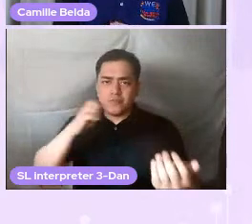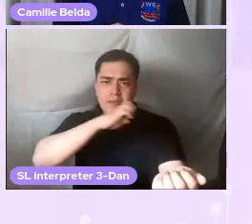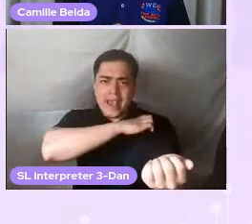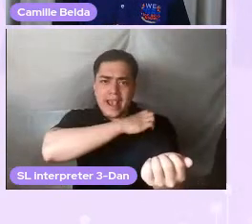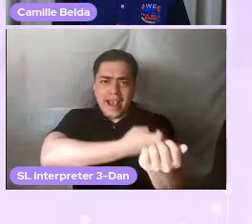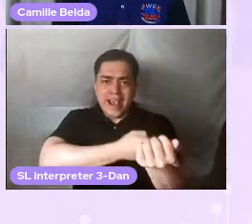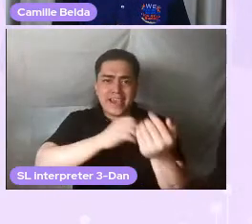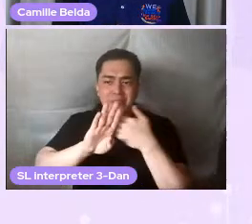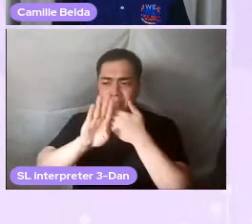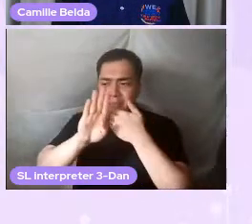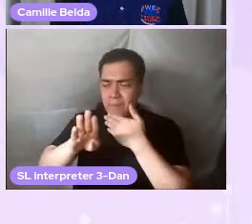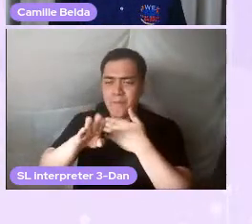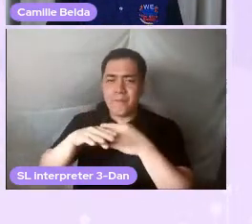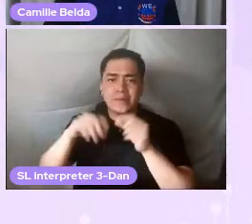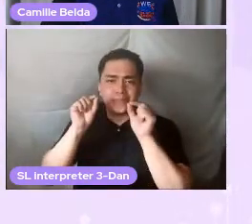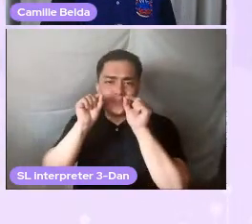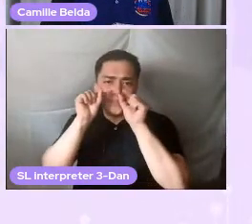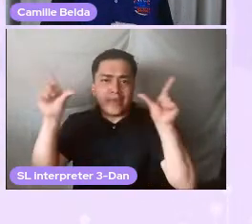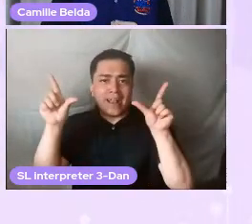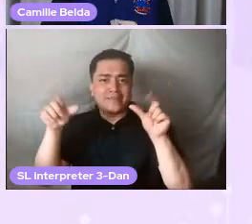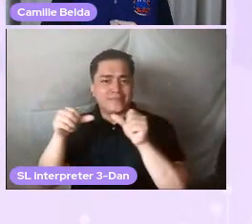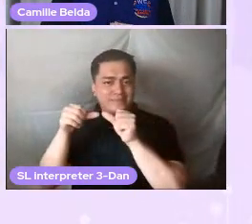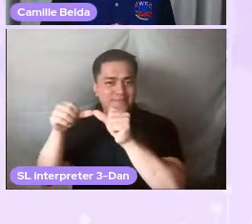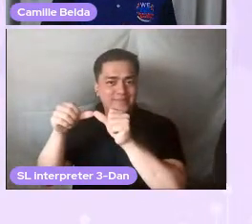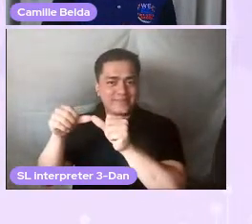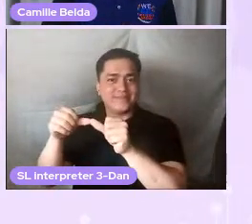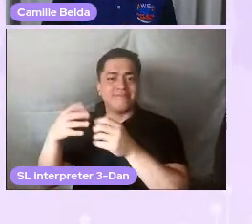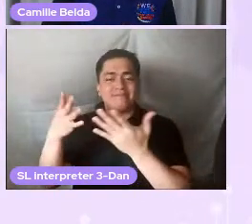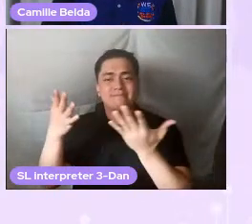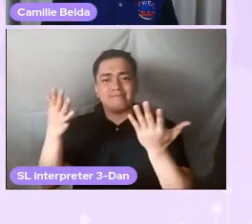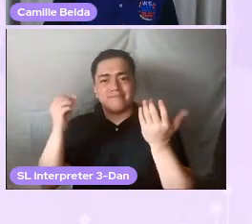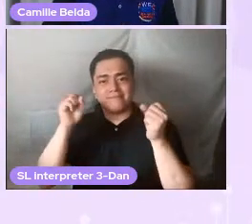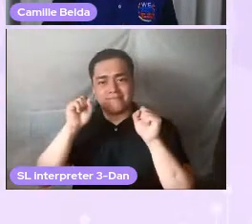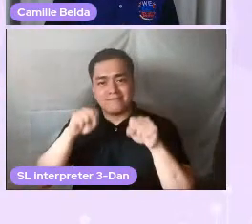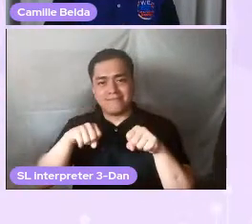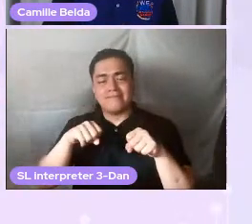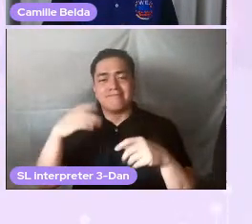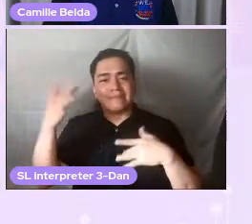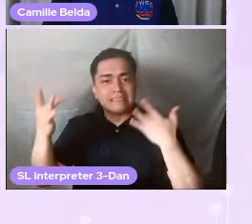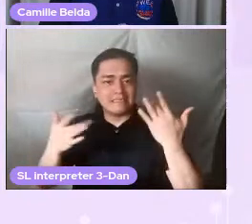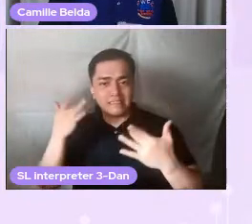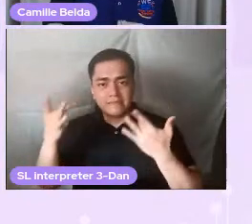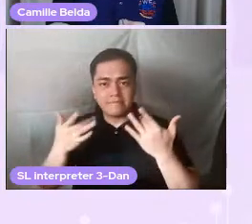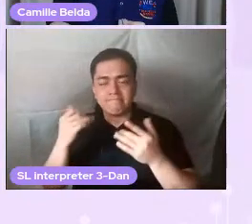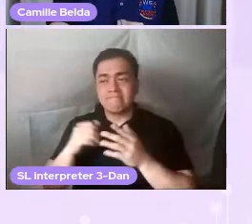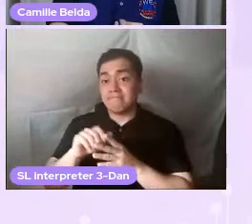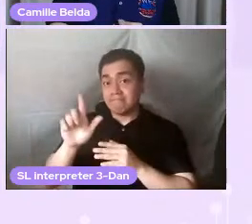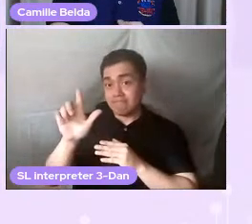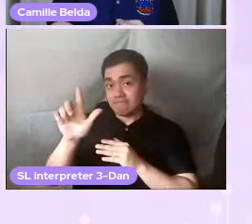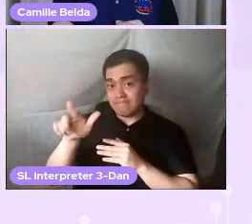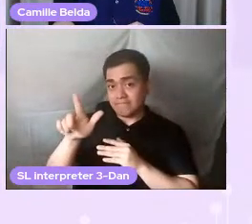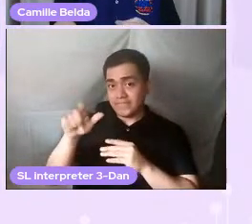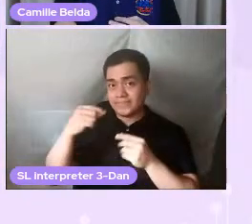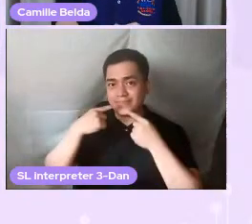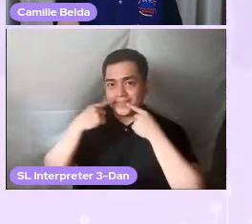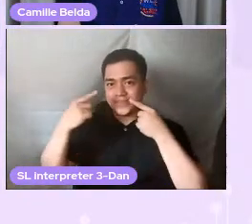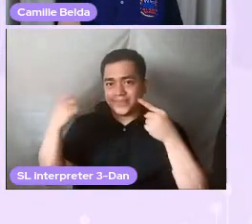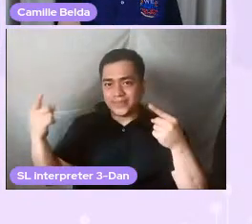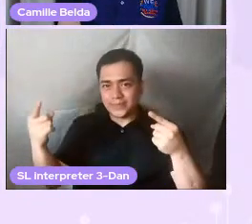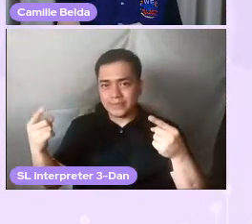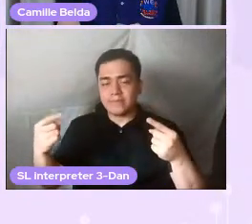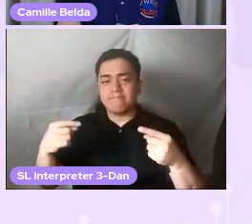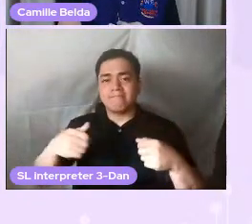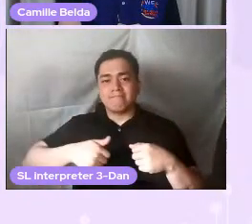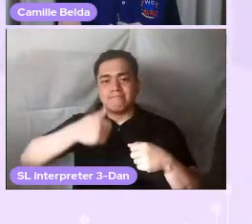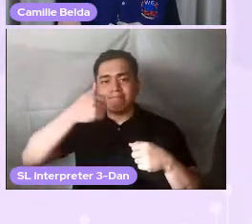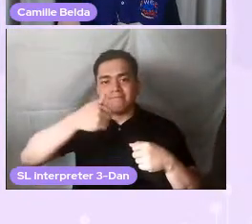Maraming maraming salamat po for joining. At para mas exciting, mamaya na po natin i-announce ang winners na i-verify